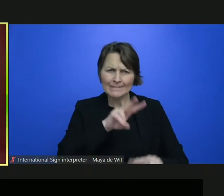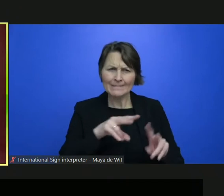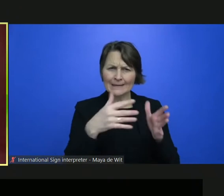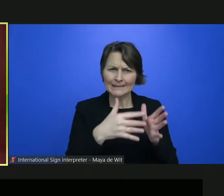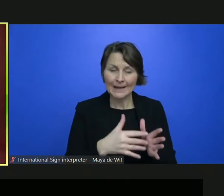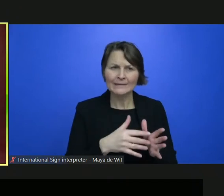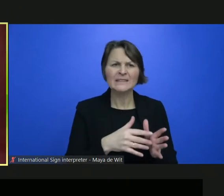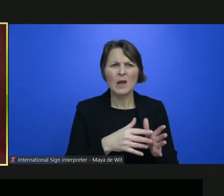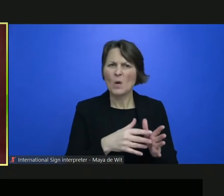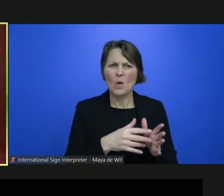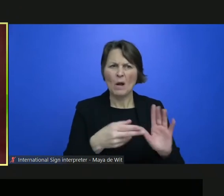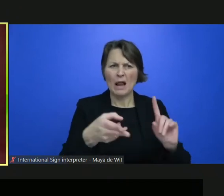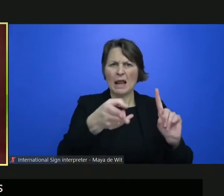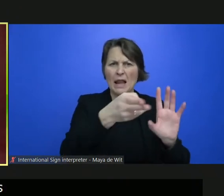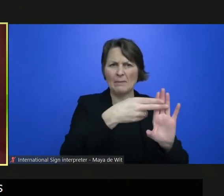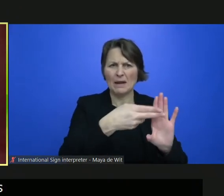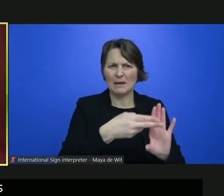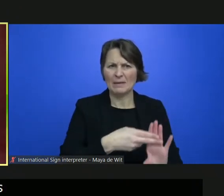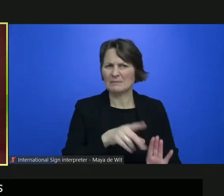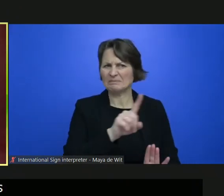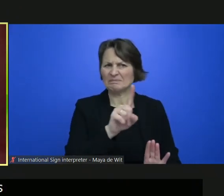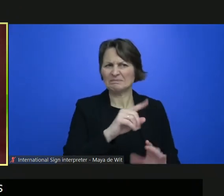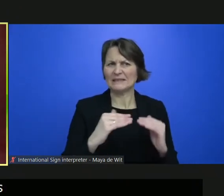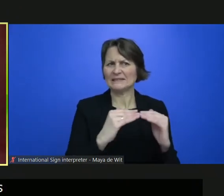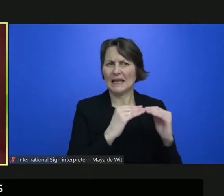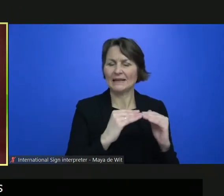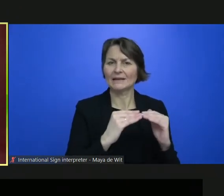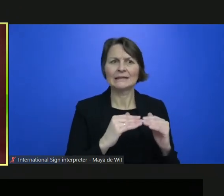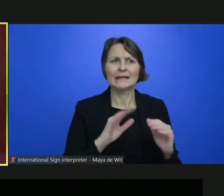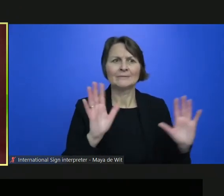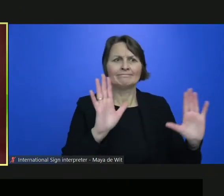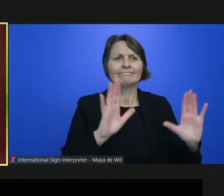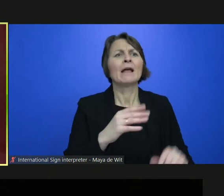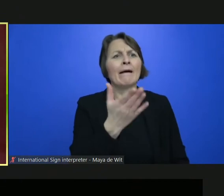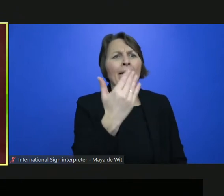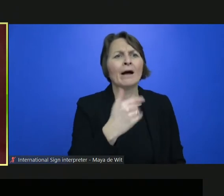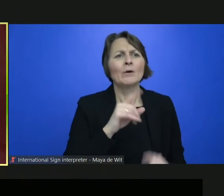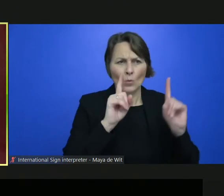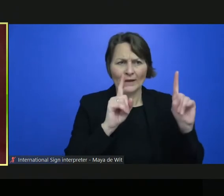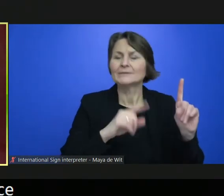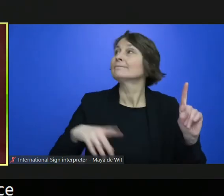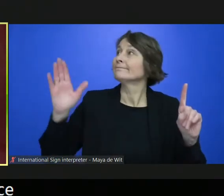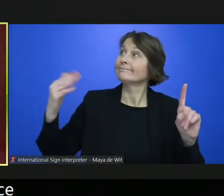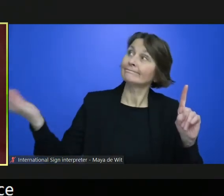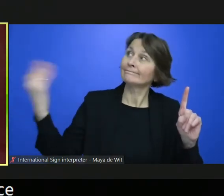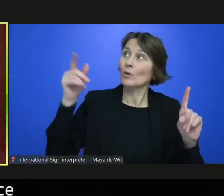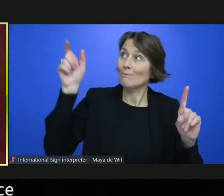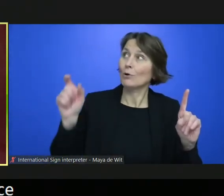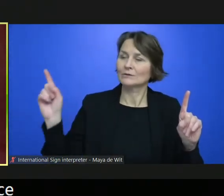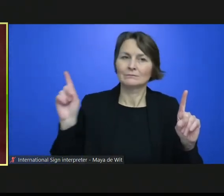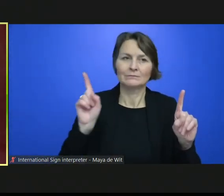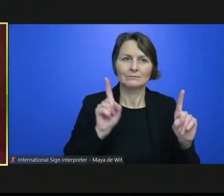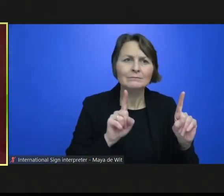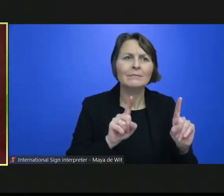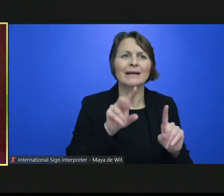then needs to sort of ring a bell to call in a human assessor to the process. So the good news is